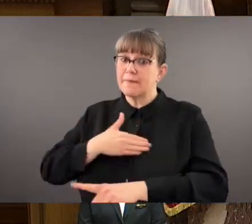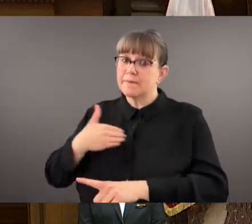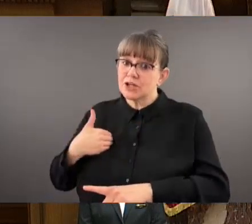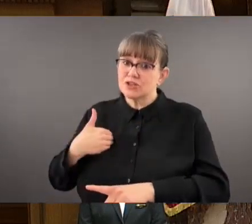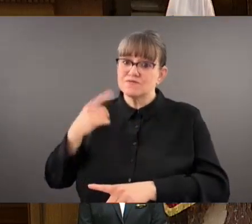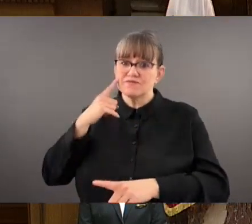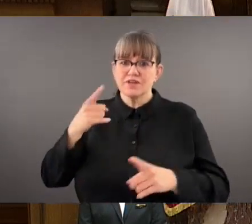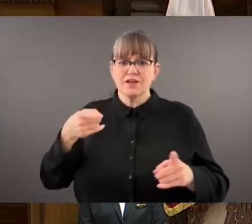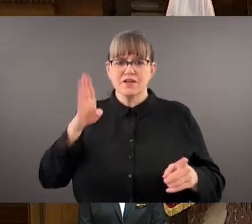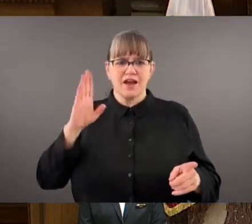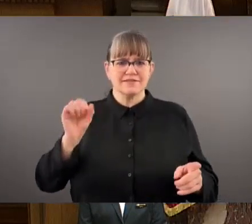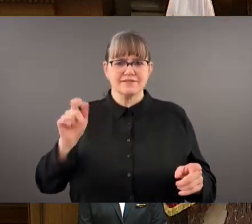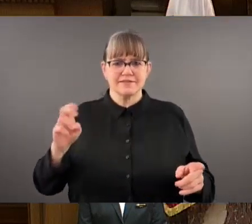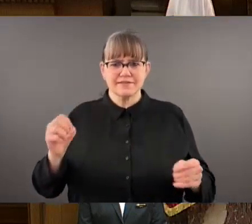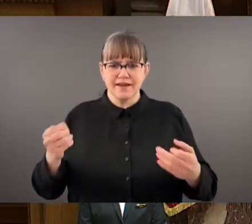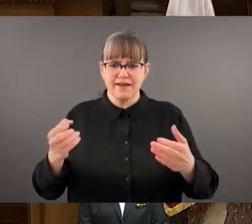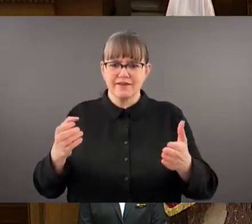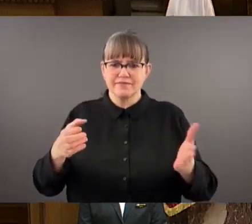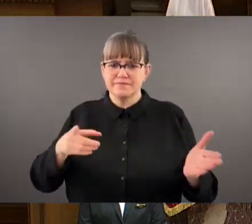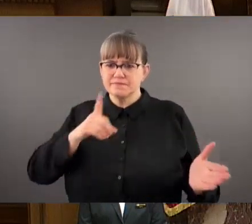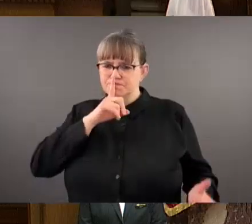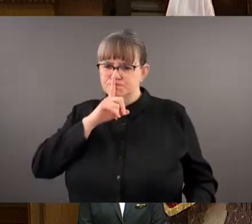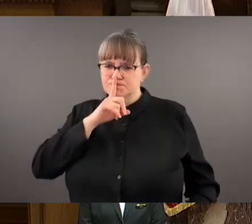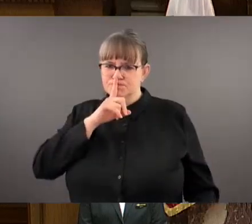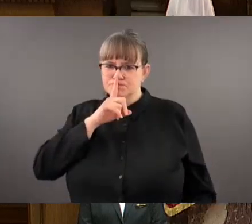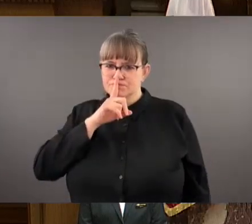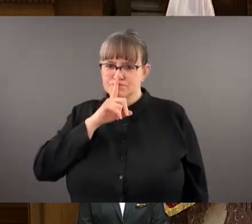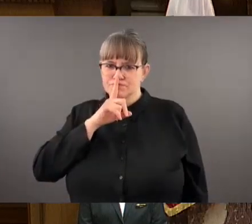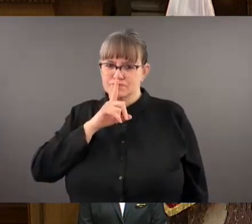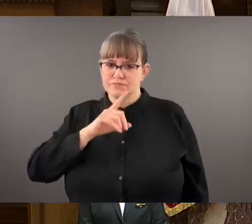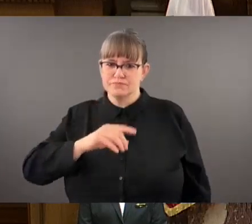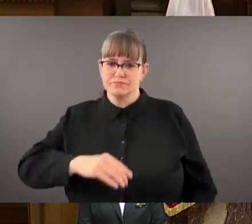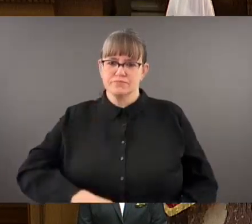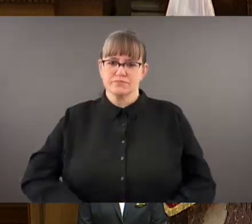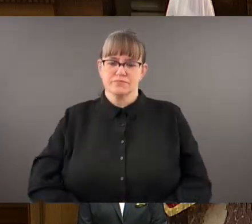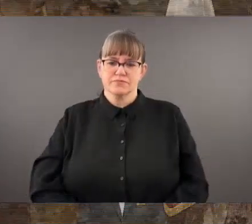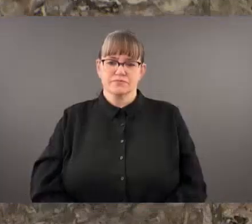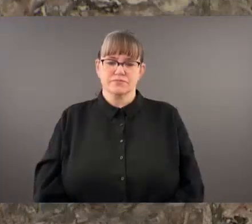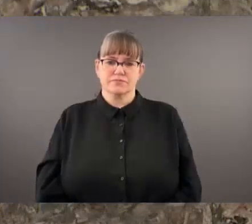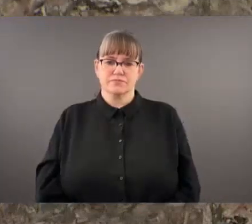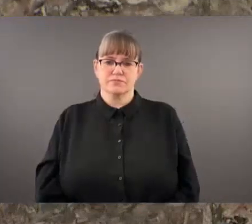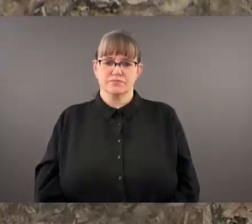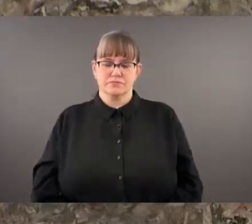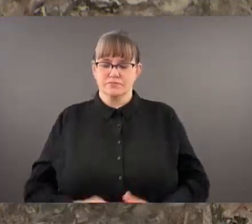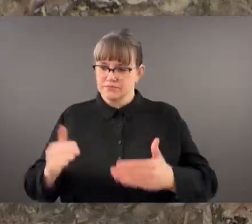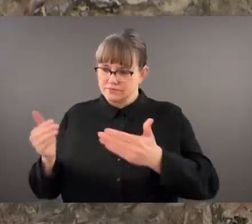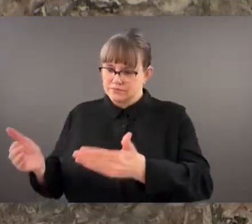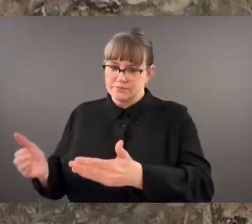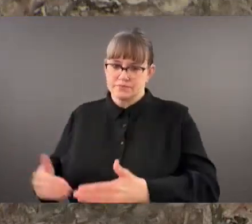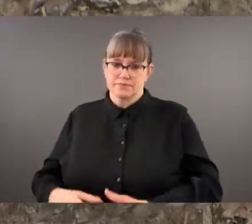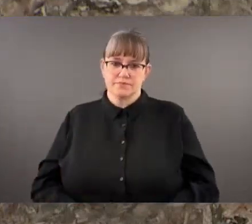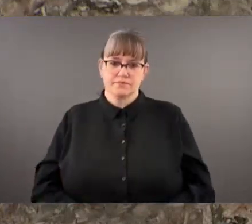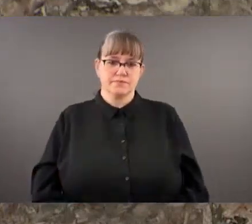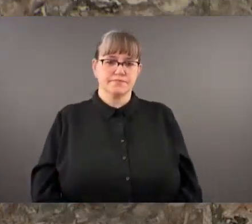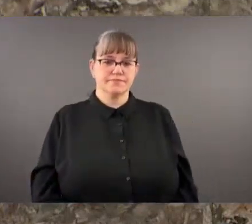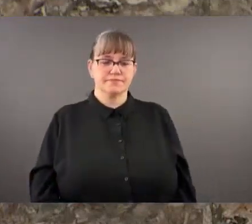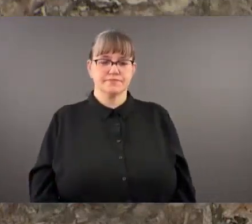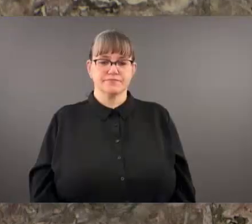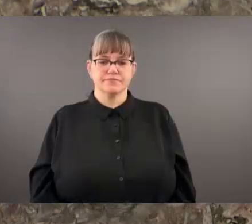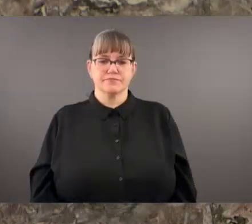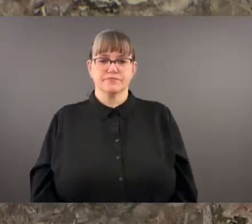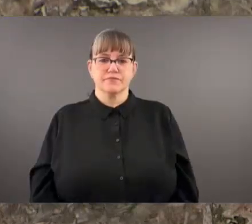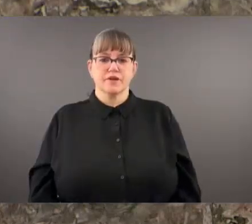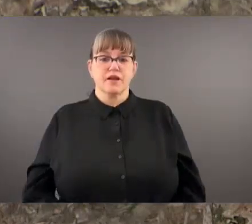quiet. Please conclude. I'll stand up for healthcare workers each and every day, as will